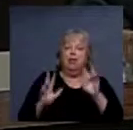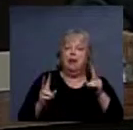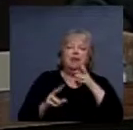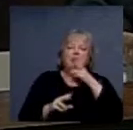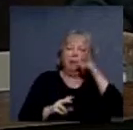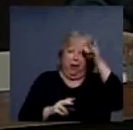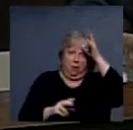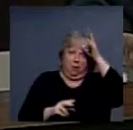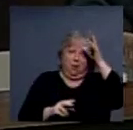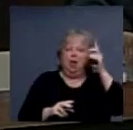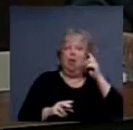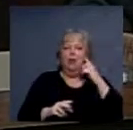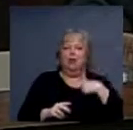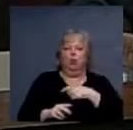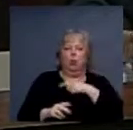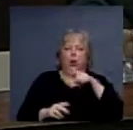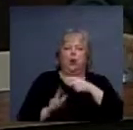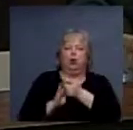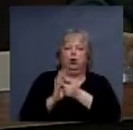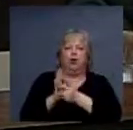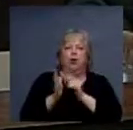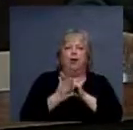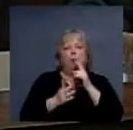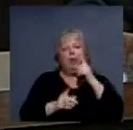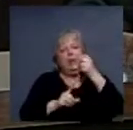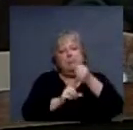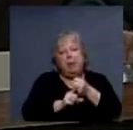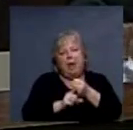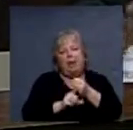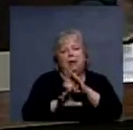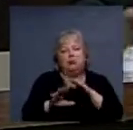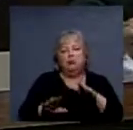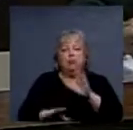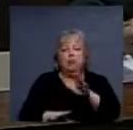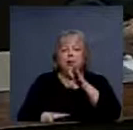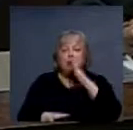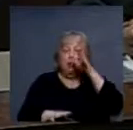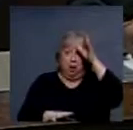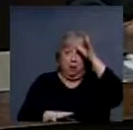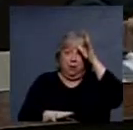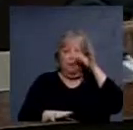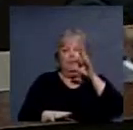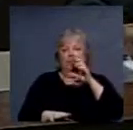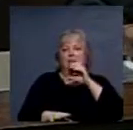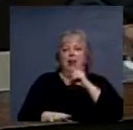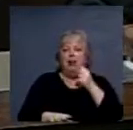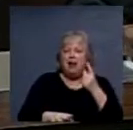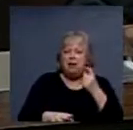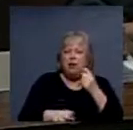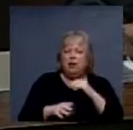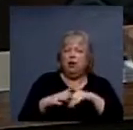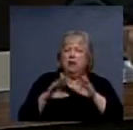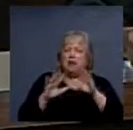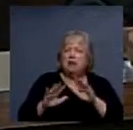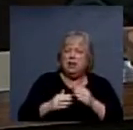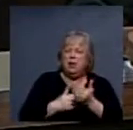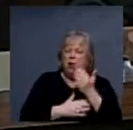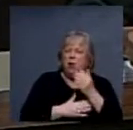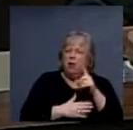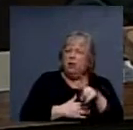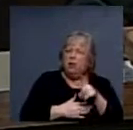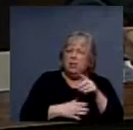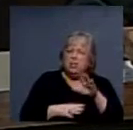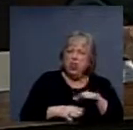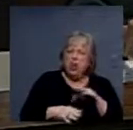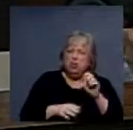would have an impact on the parents of these children. The 11-year-old, on a Sunday morning, these children should have been in